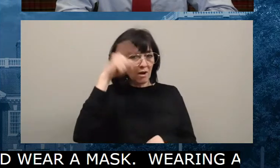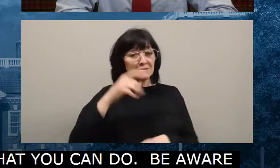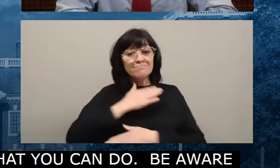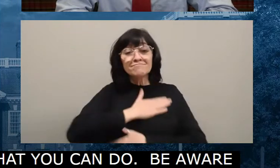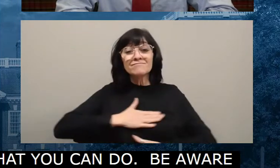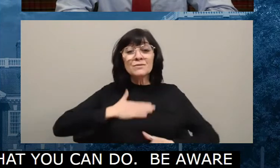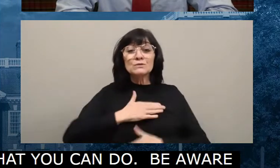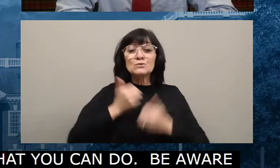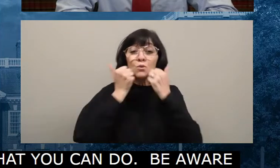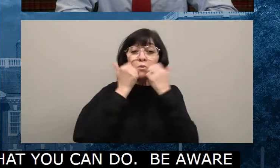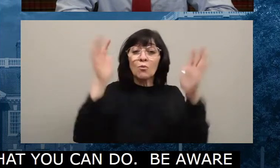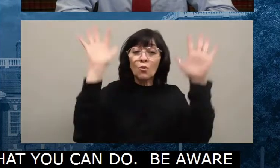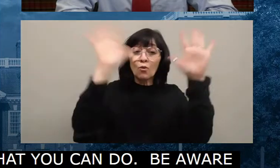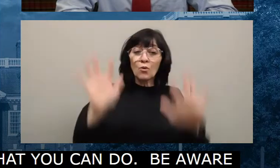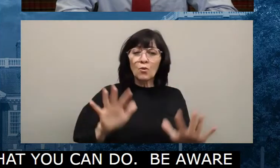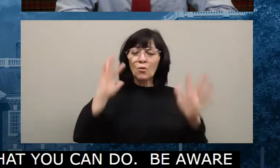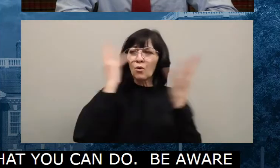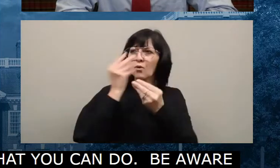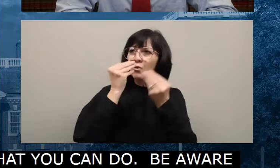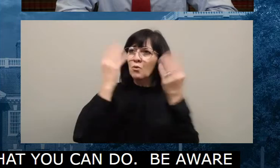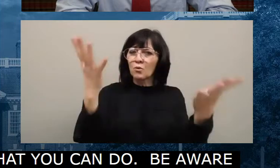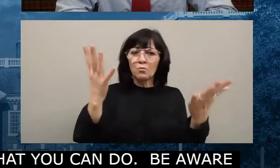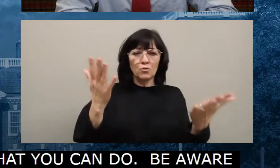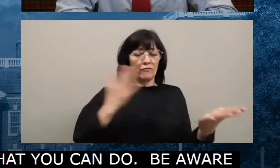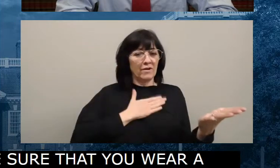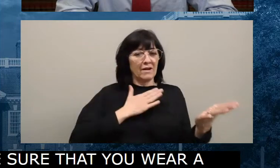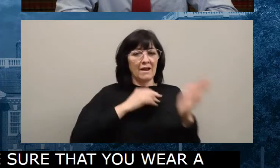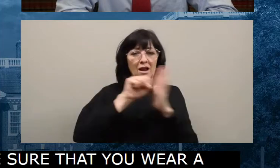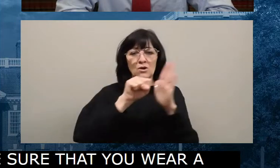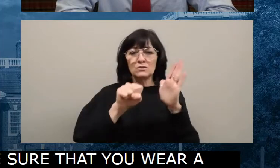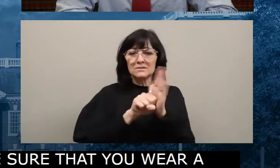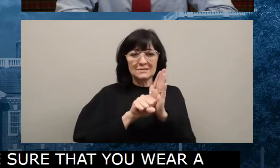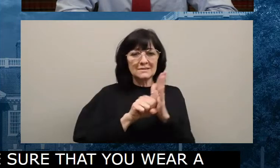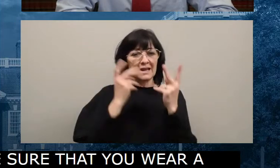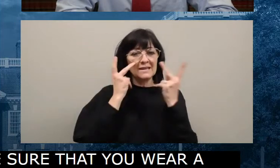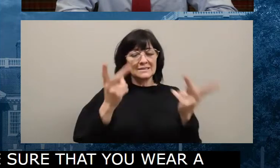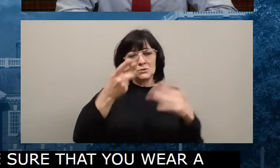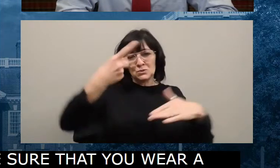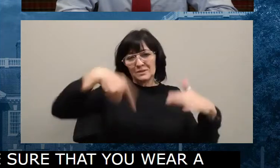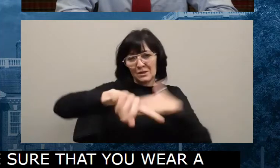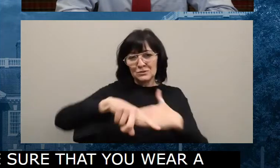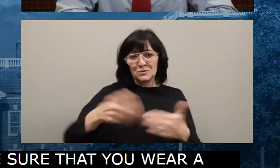the nice weather outside, beautiful open spaces here in our state, and we'll see you next time.